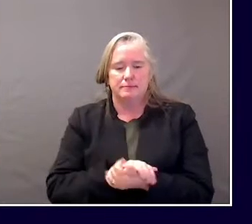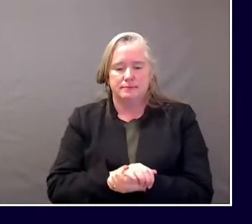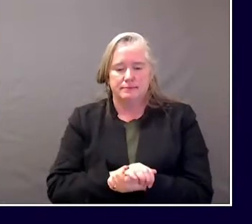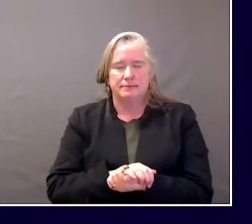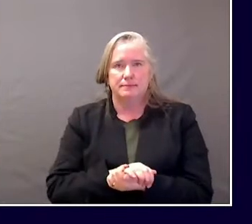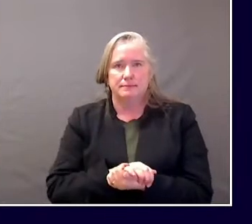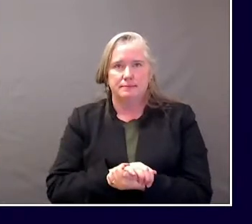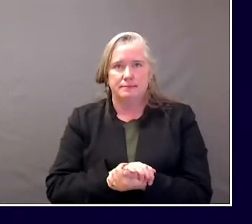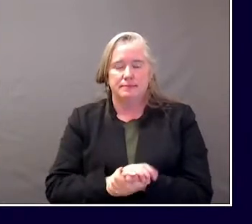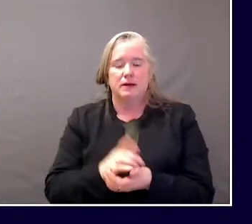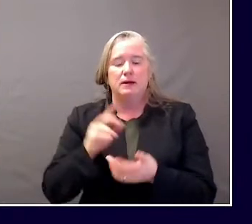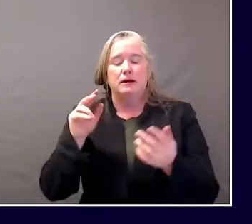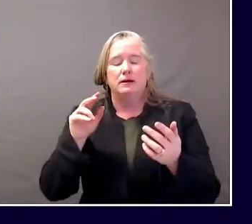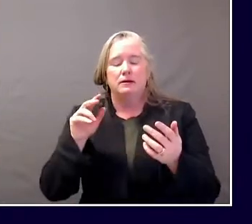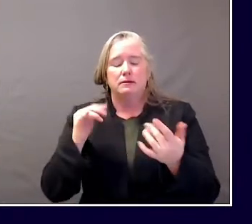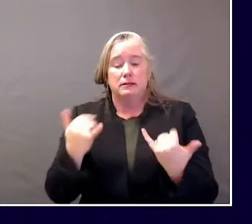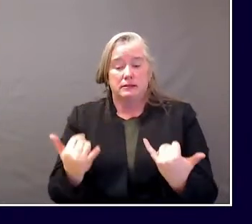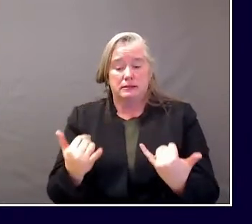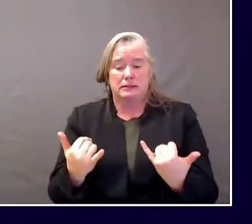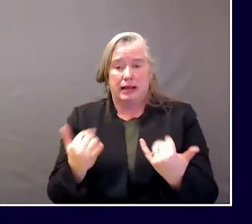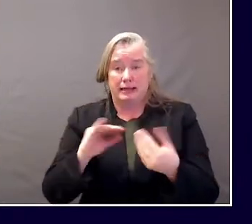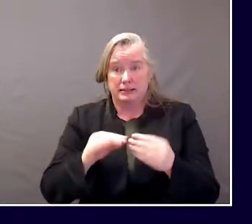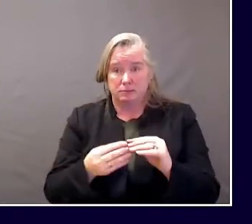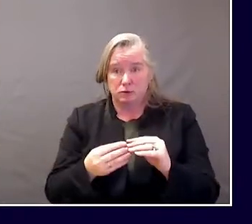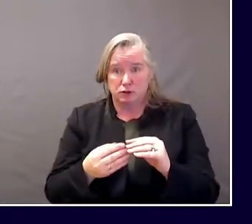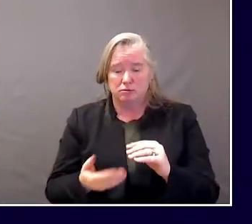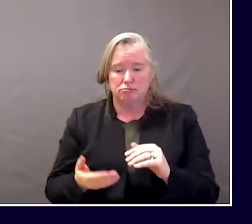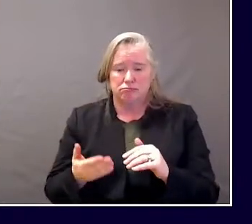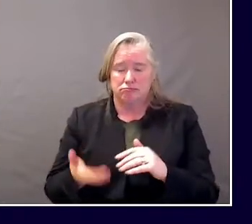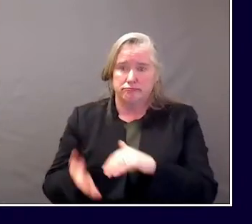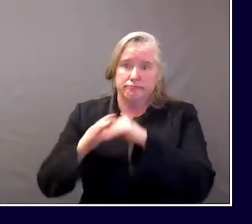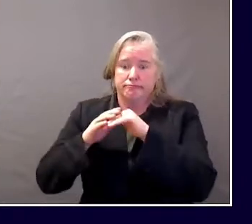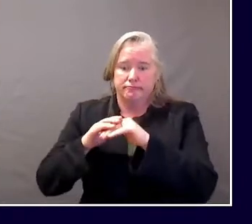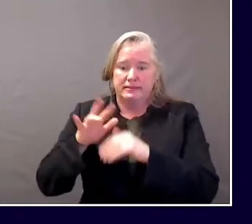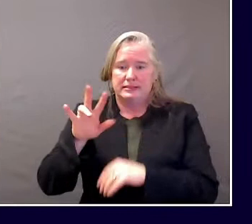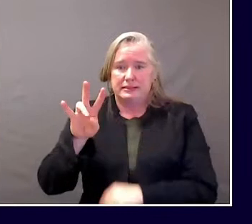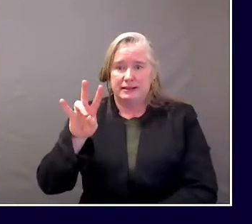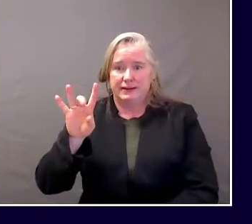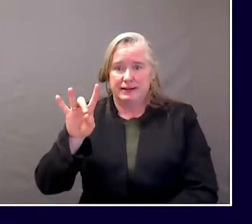regarding the statistics from today, the high case count and the high